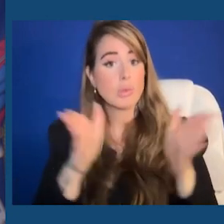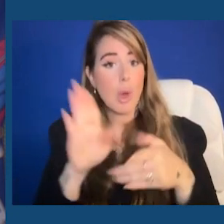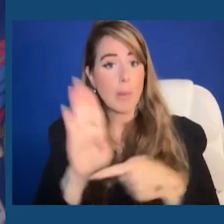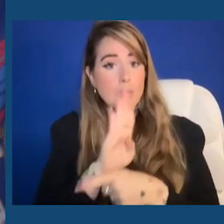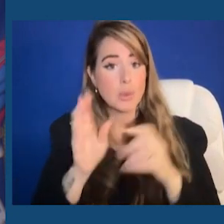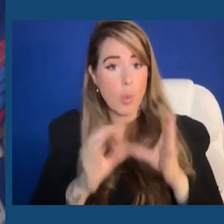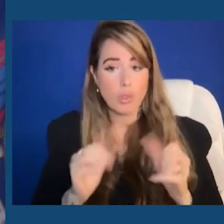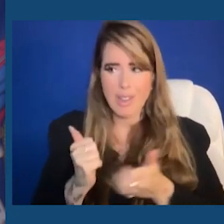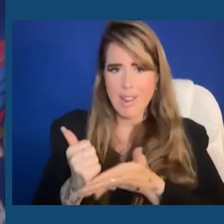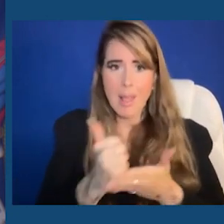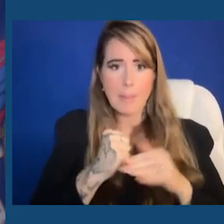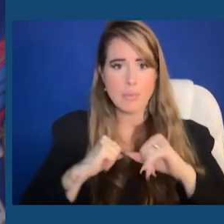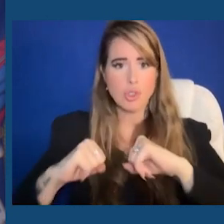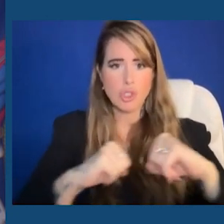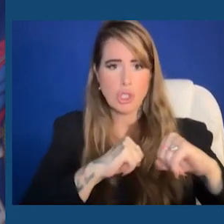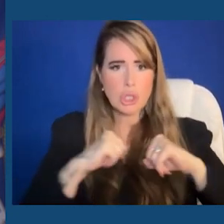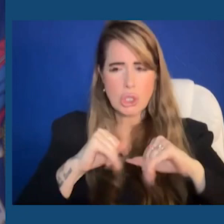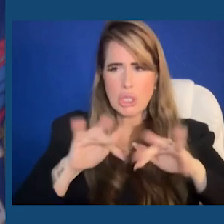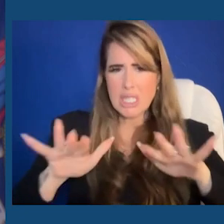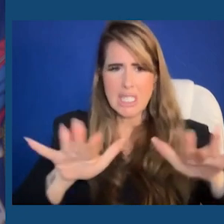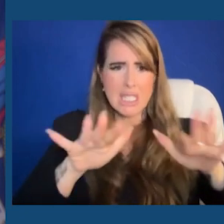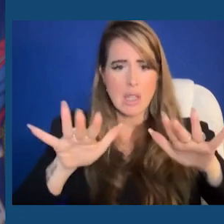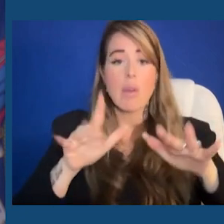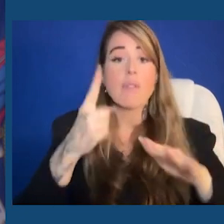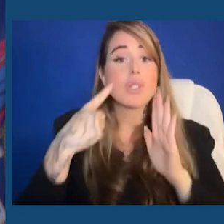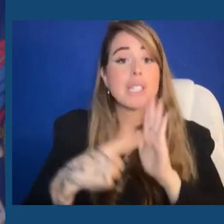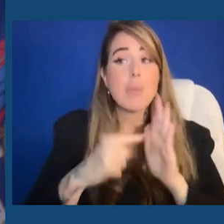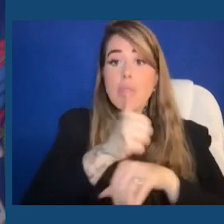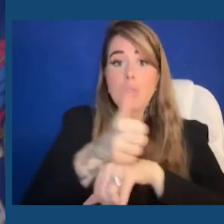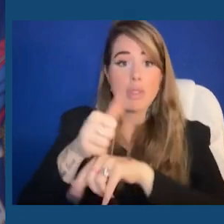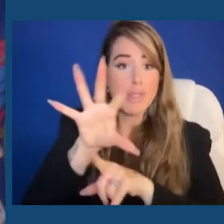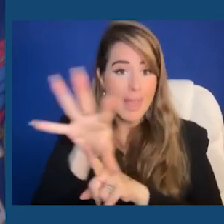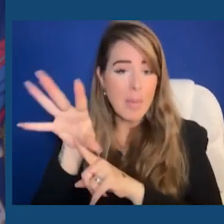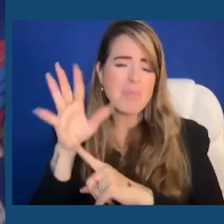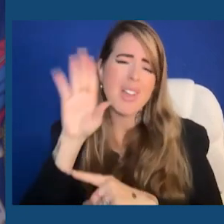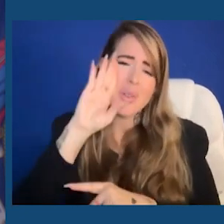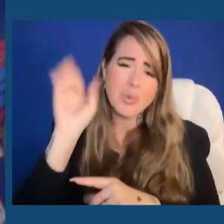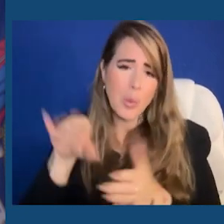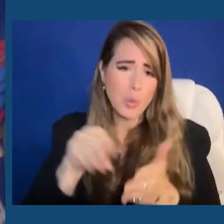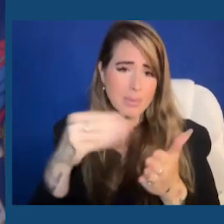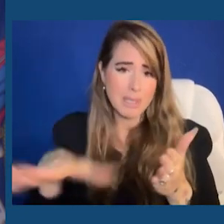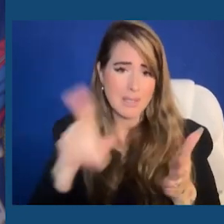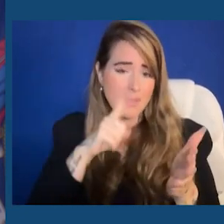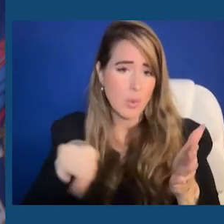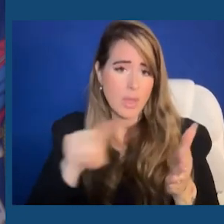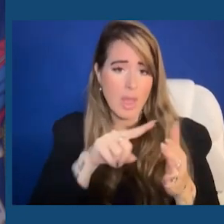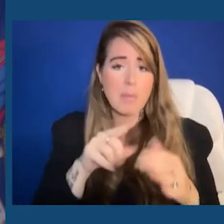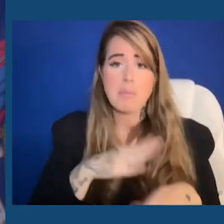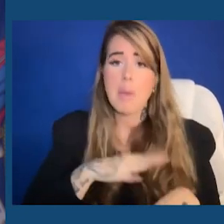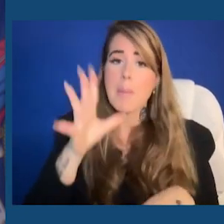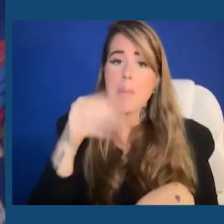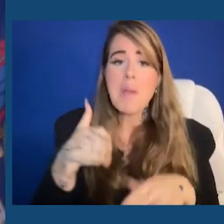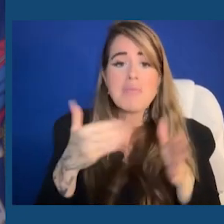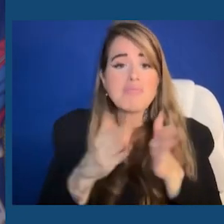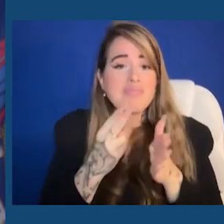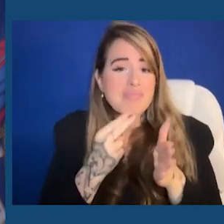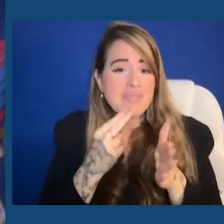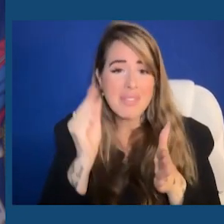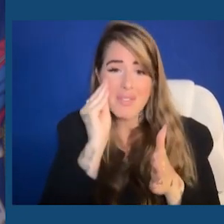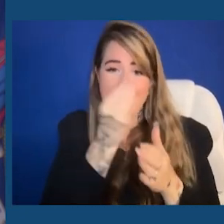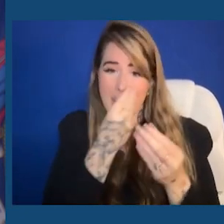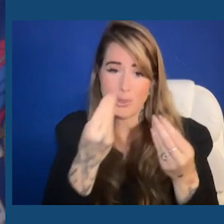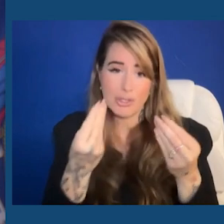measures until this gets under control, like cameras. I know it's expensive. My mom had a little flower shop. You've heard me tell the